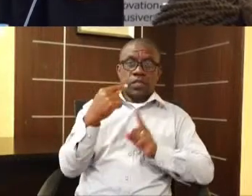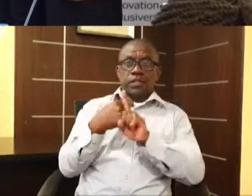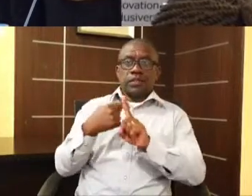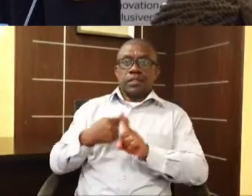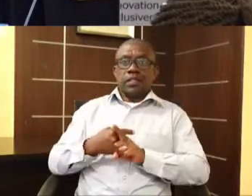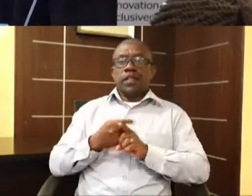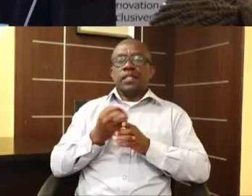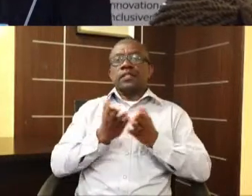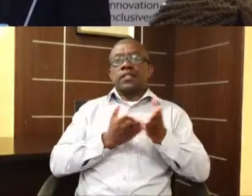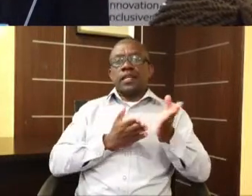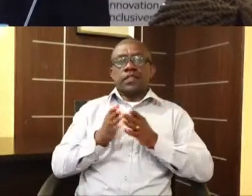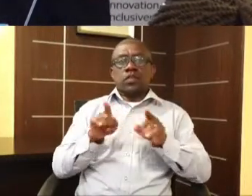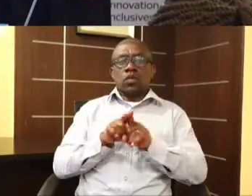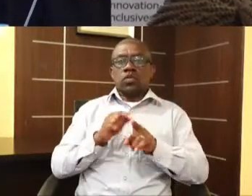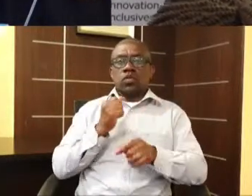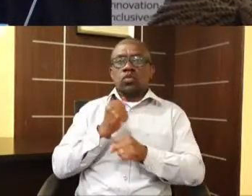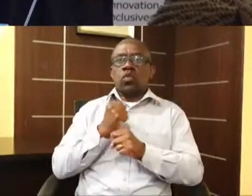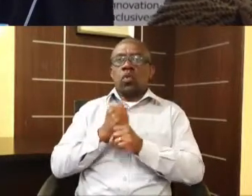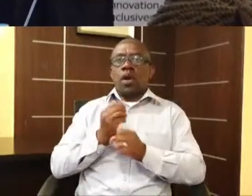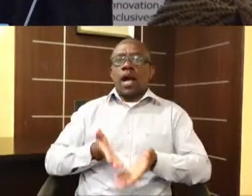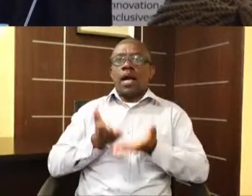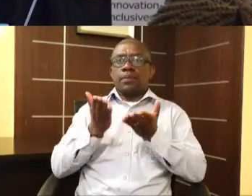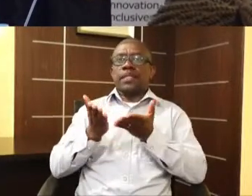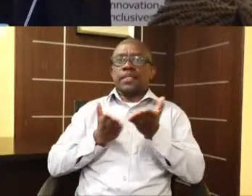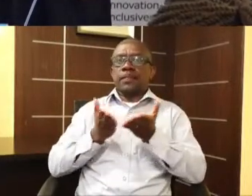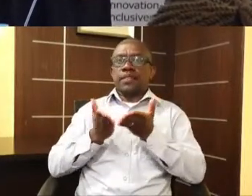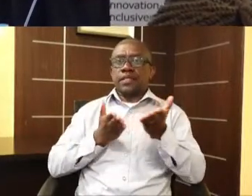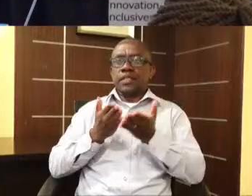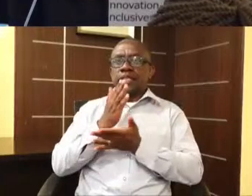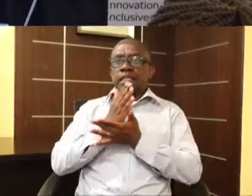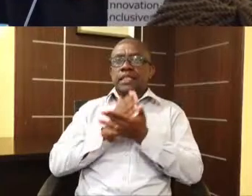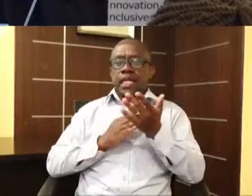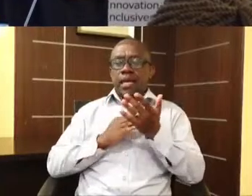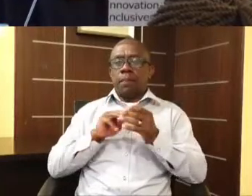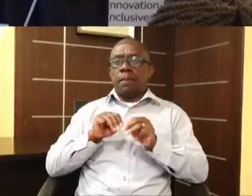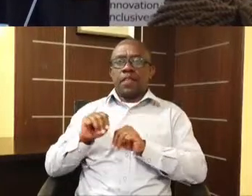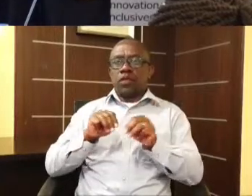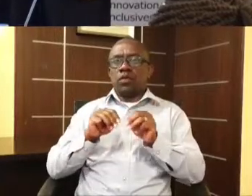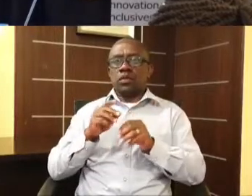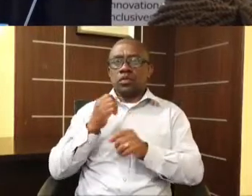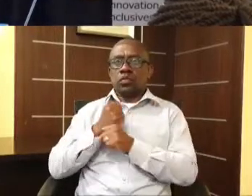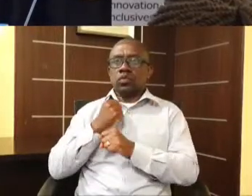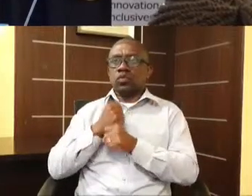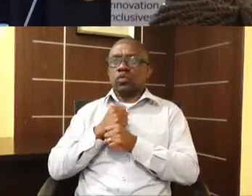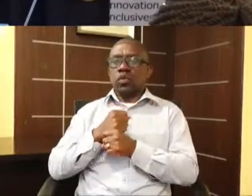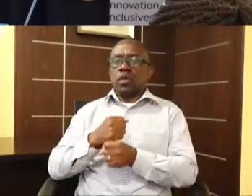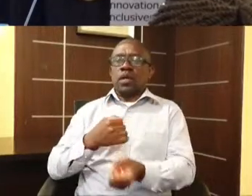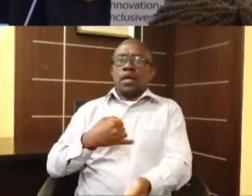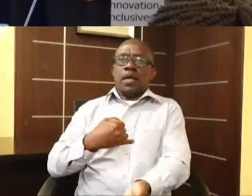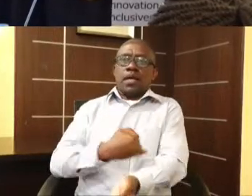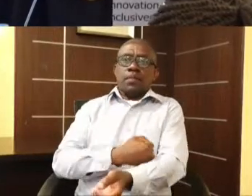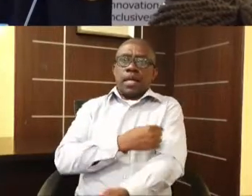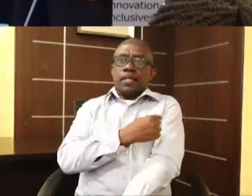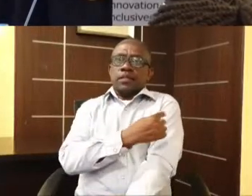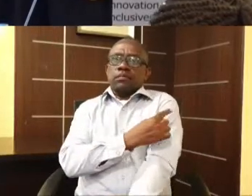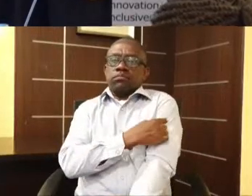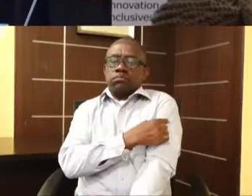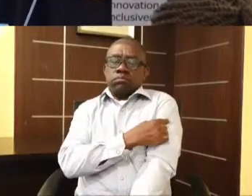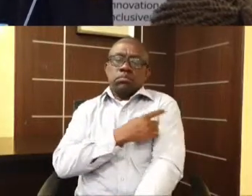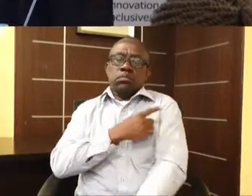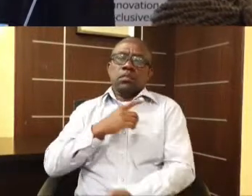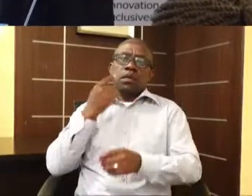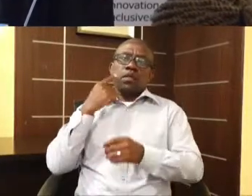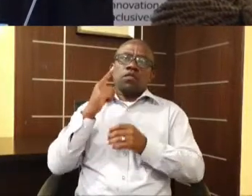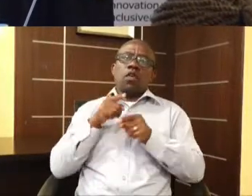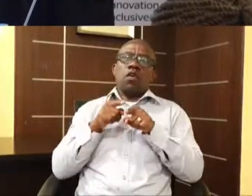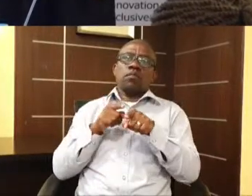uptake services. And the most, some of the methods that are actually coming up are implants and injectables. Those are some of the methods that most of these people are